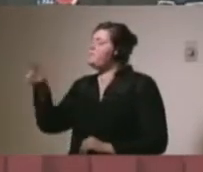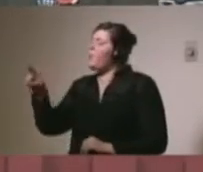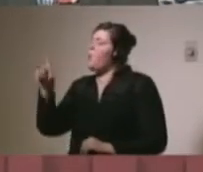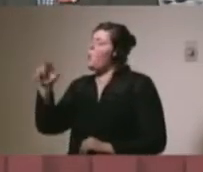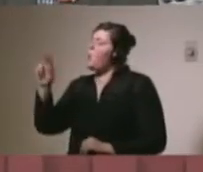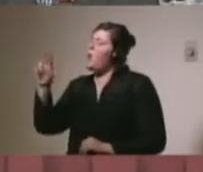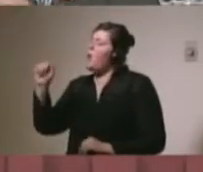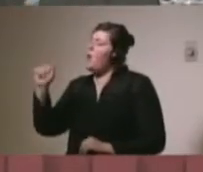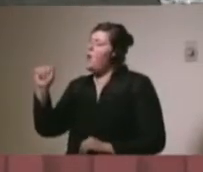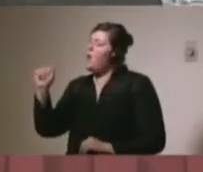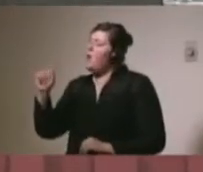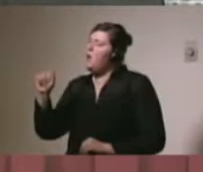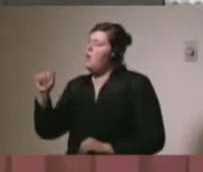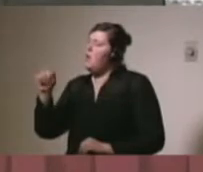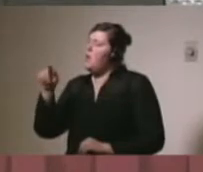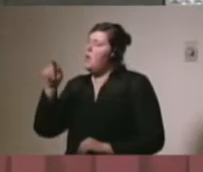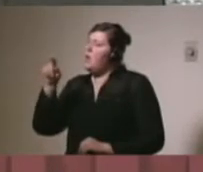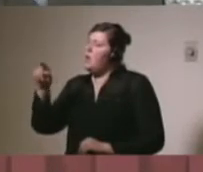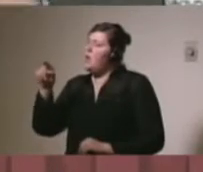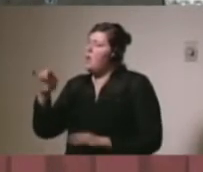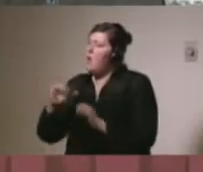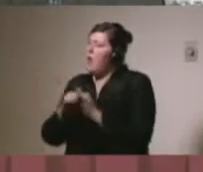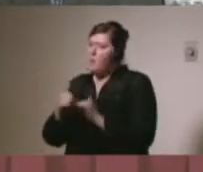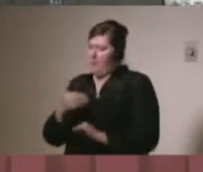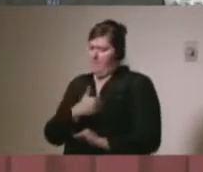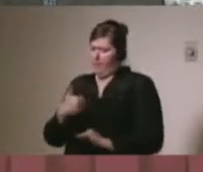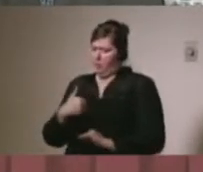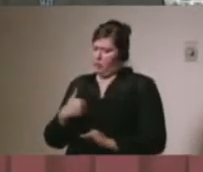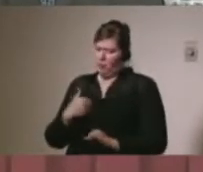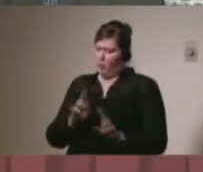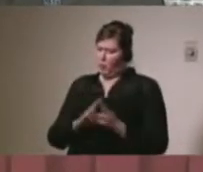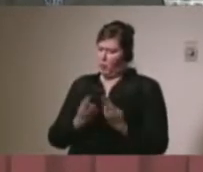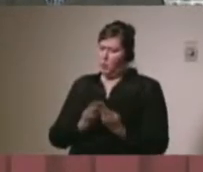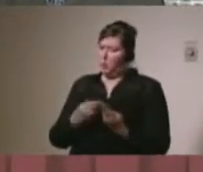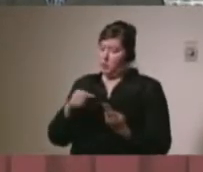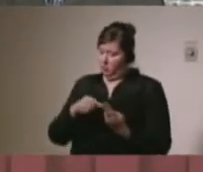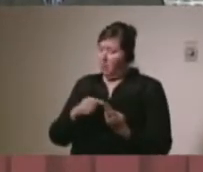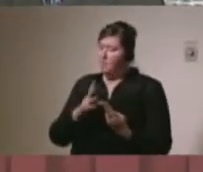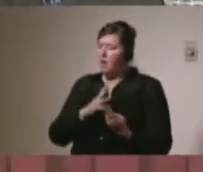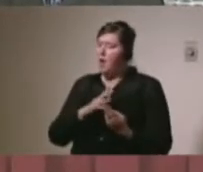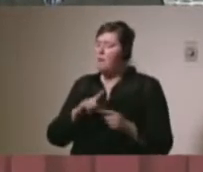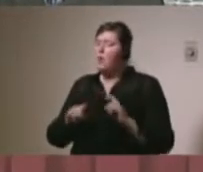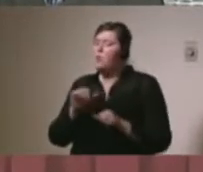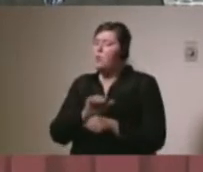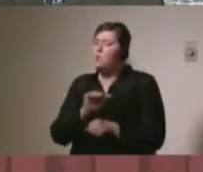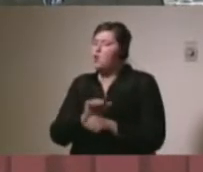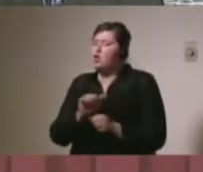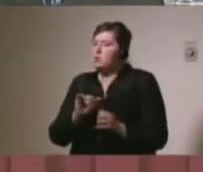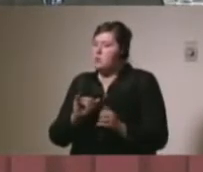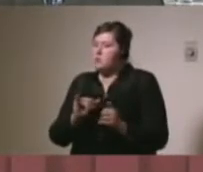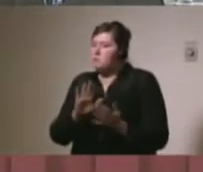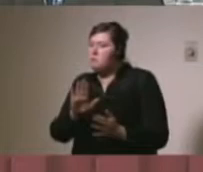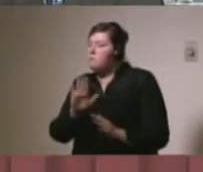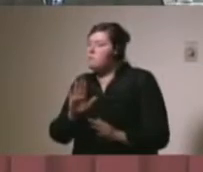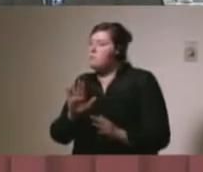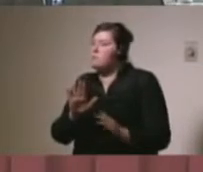ordinary members of the union react? Well, the workers reacted very well,